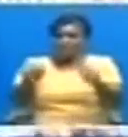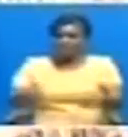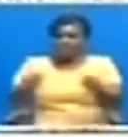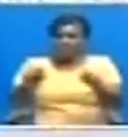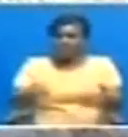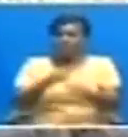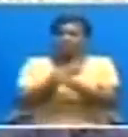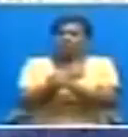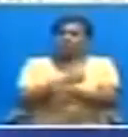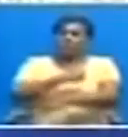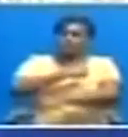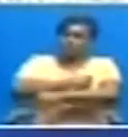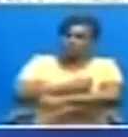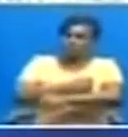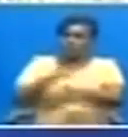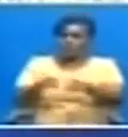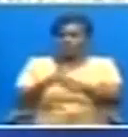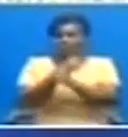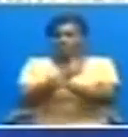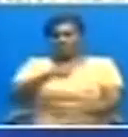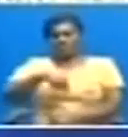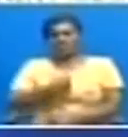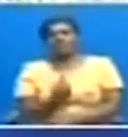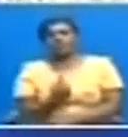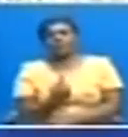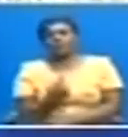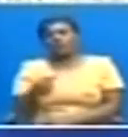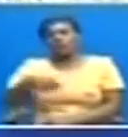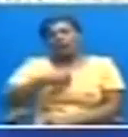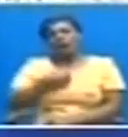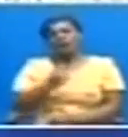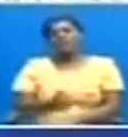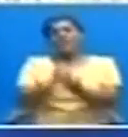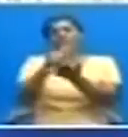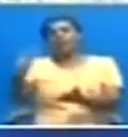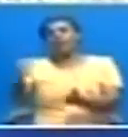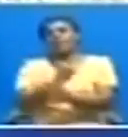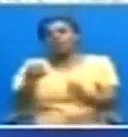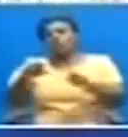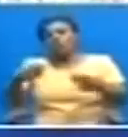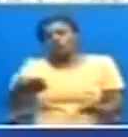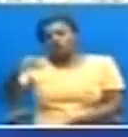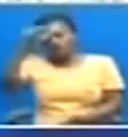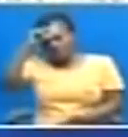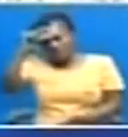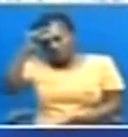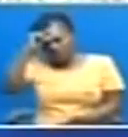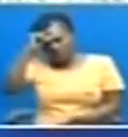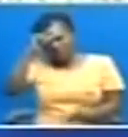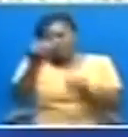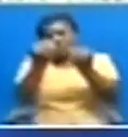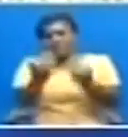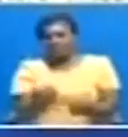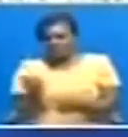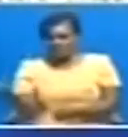shule mashule na atetee hata masisi. Kwa sababu hatuna uwezo. Ama serikali. Tunaweza hitaji hata